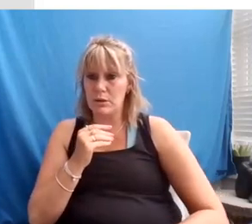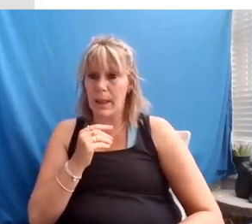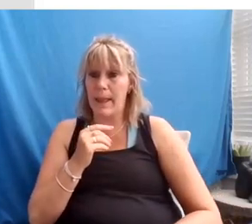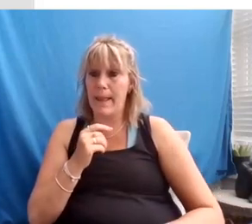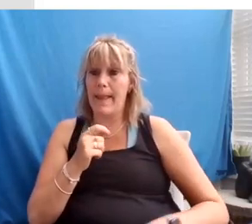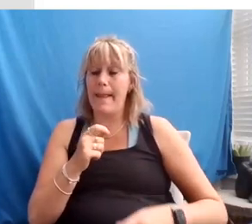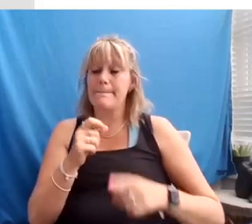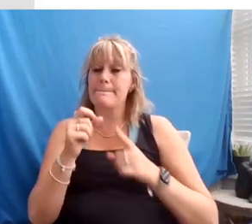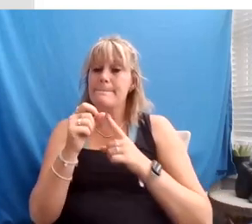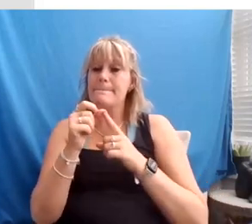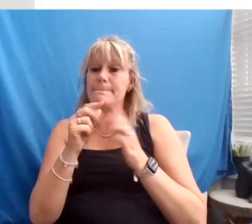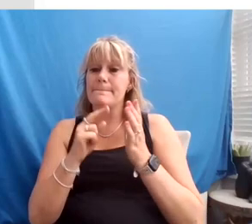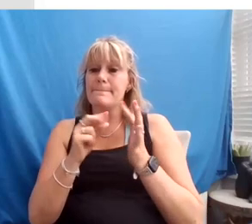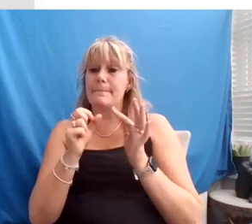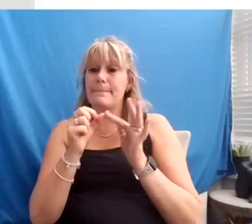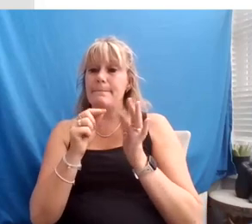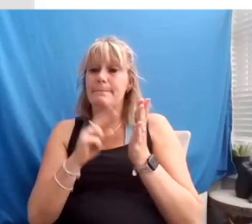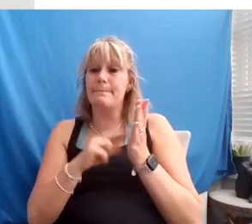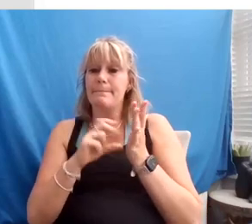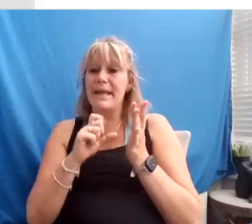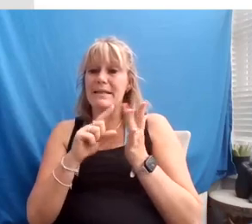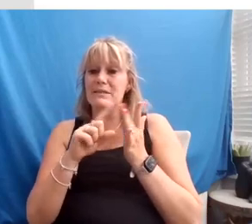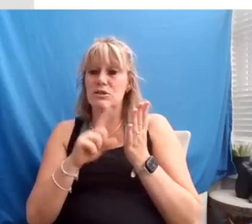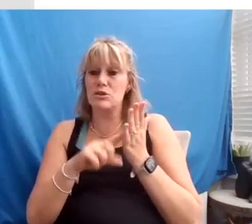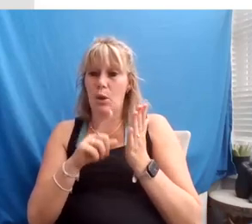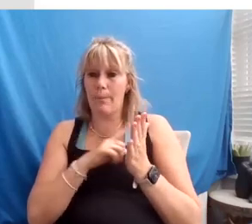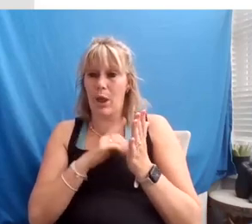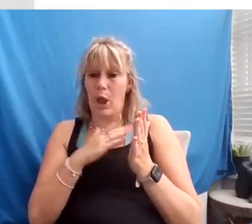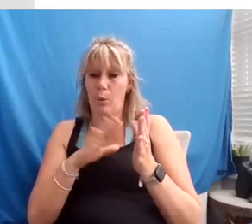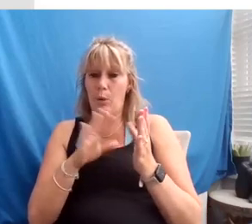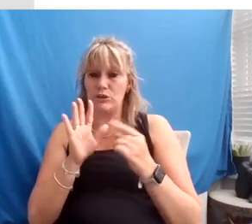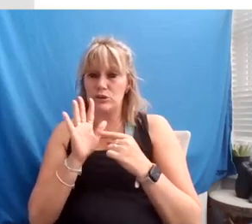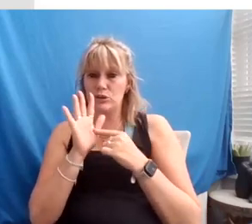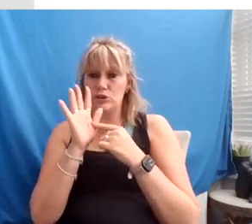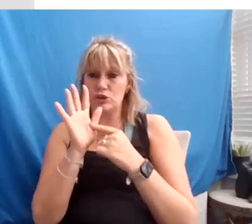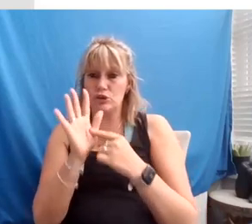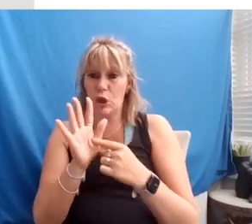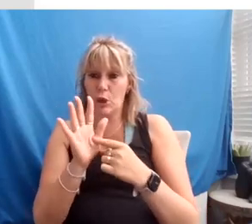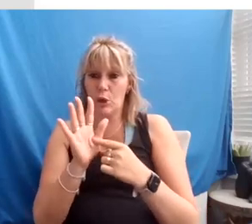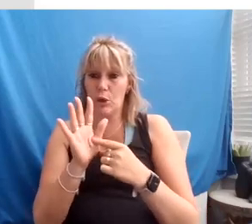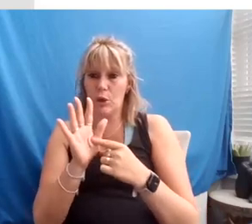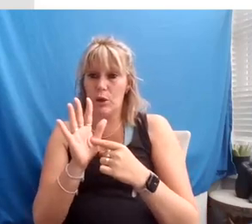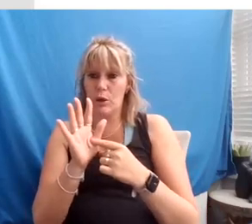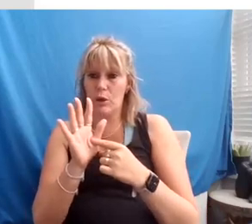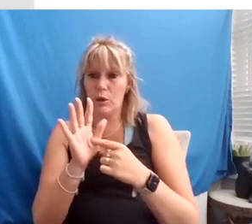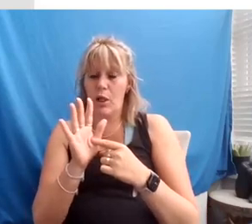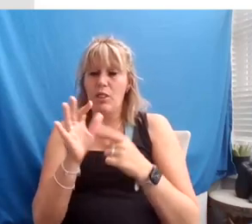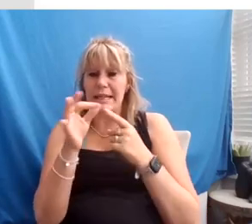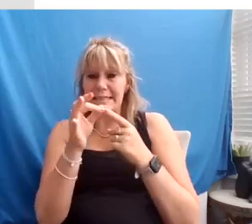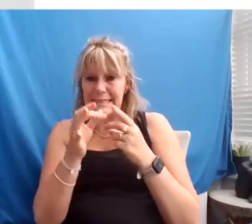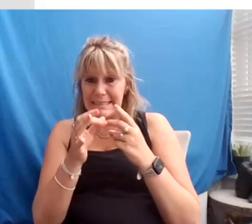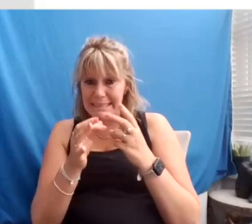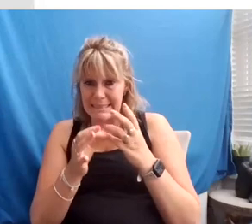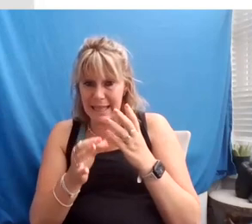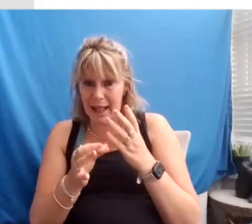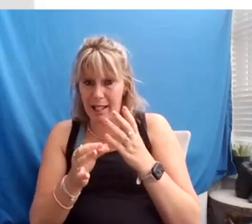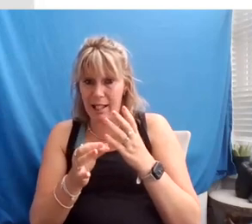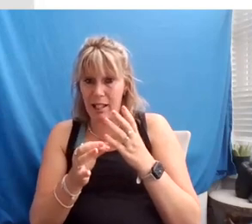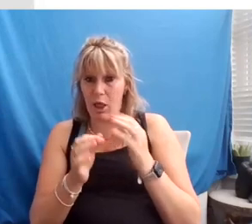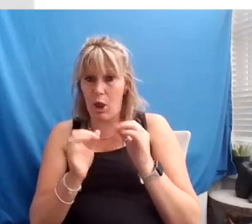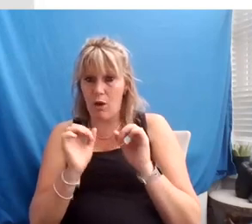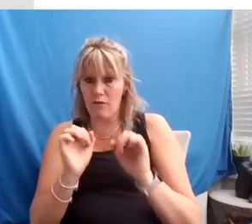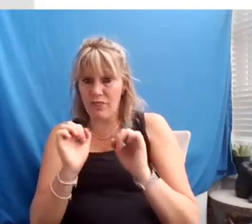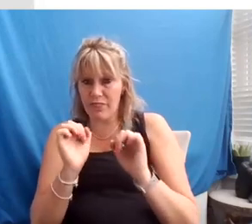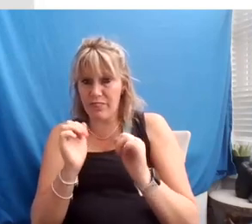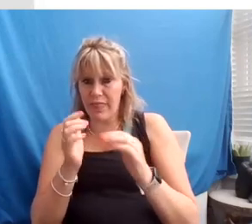pencil for mine because I wanted to show the detail of the